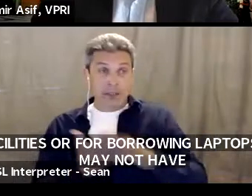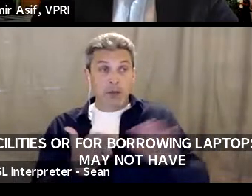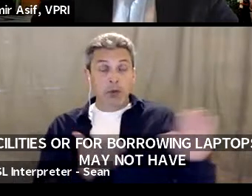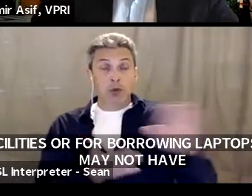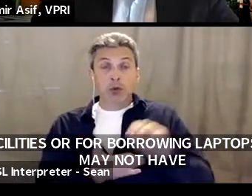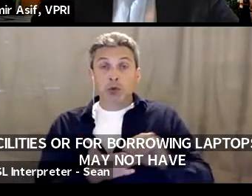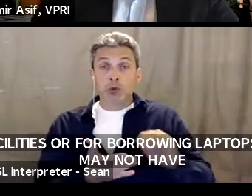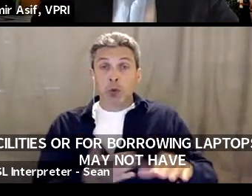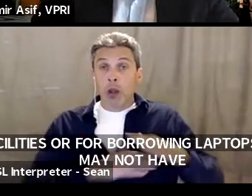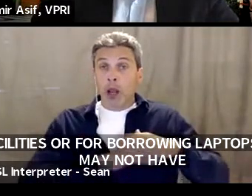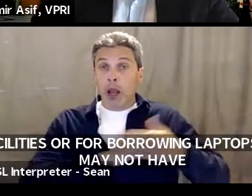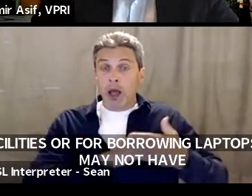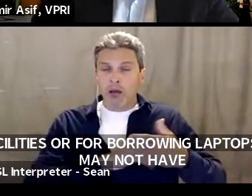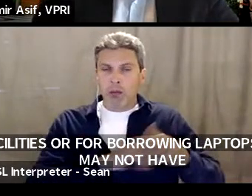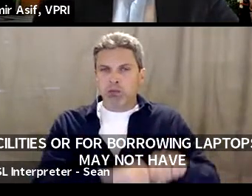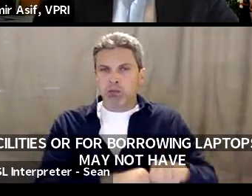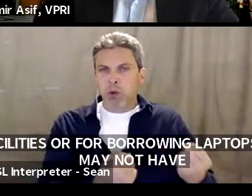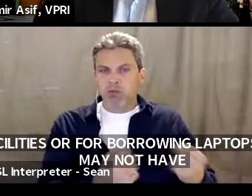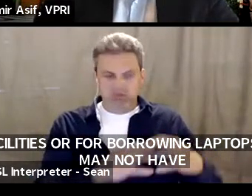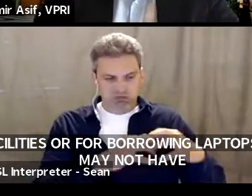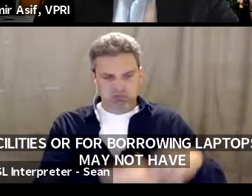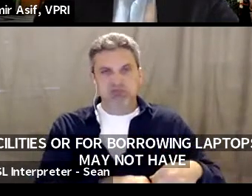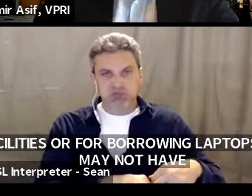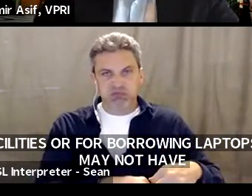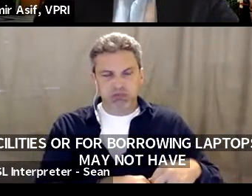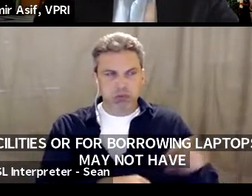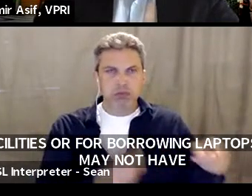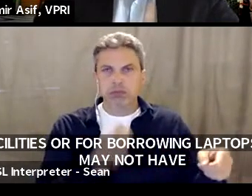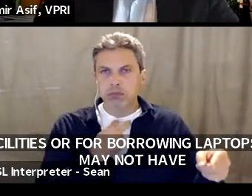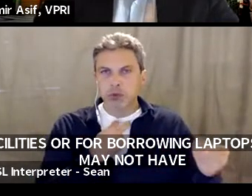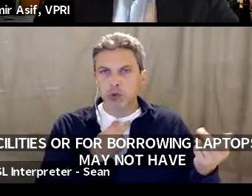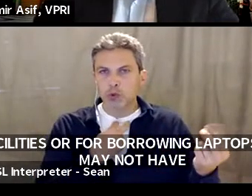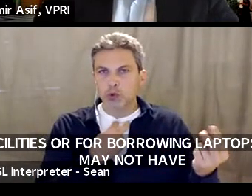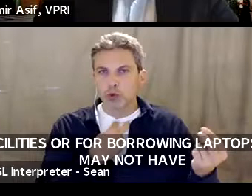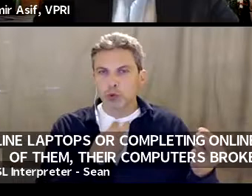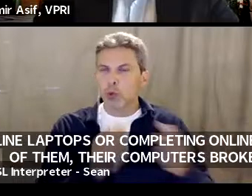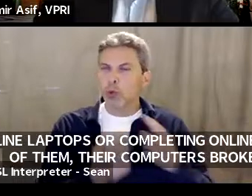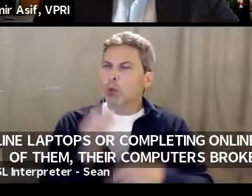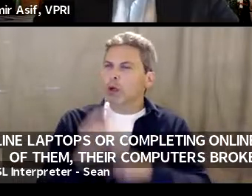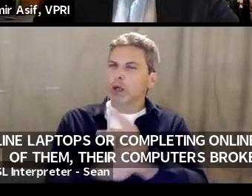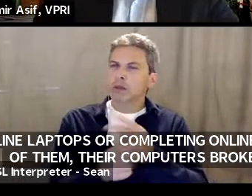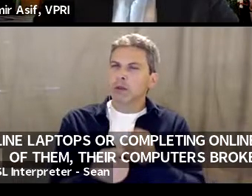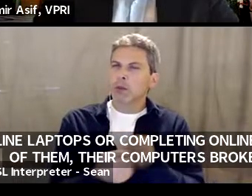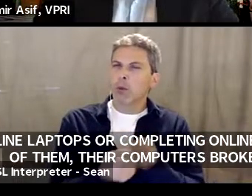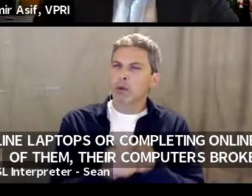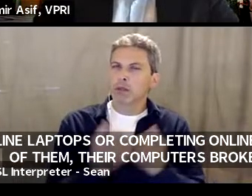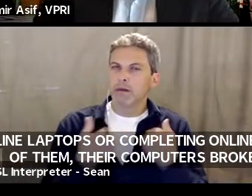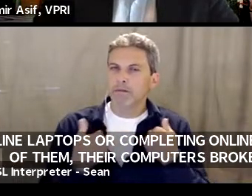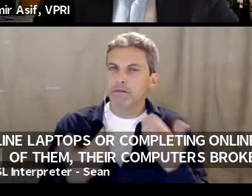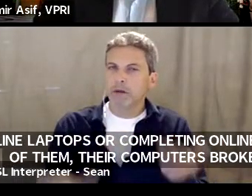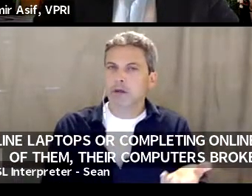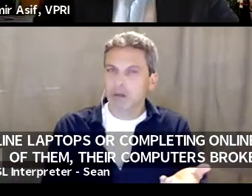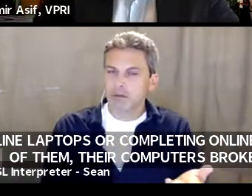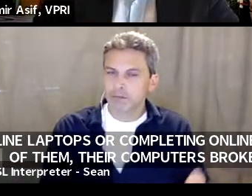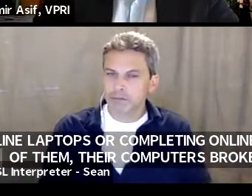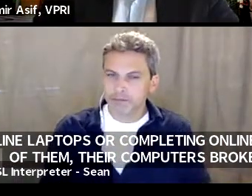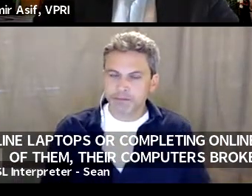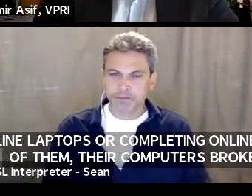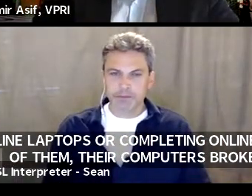what can they, have in terms of supports for that? So